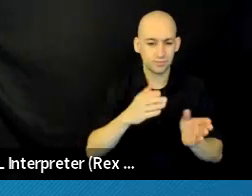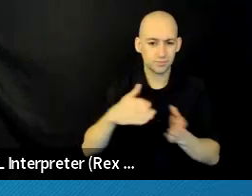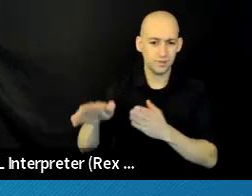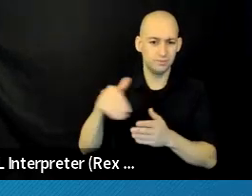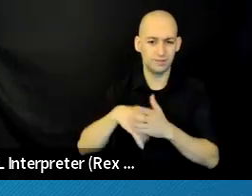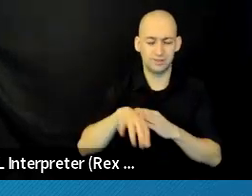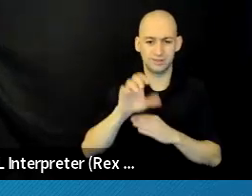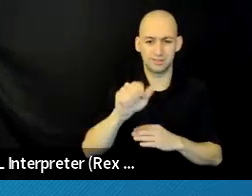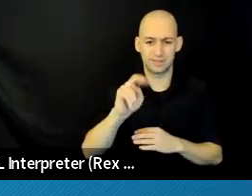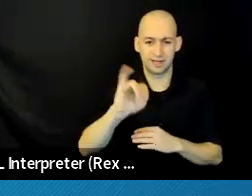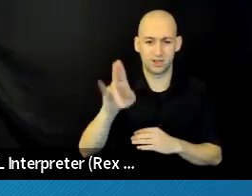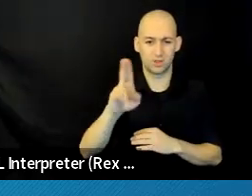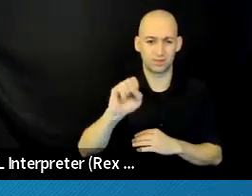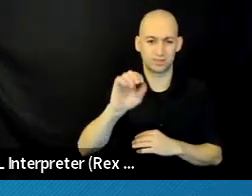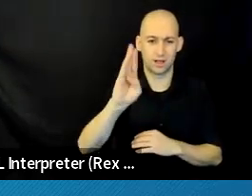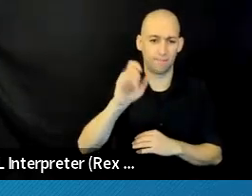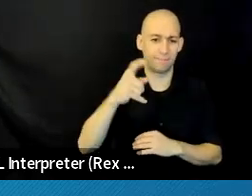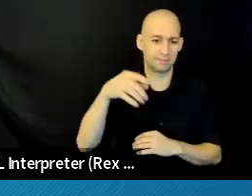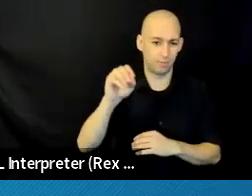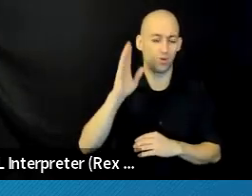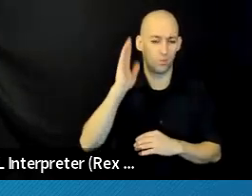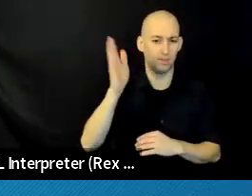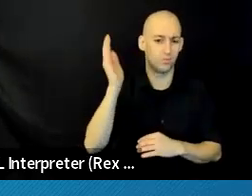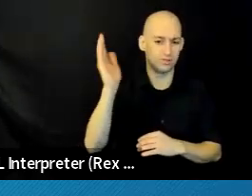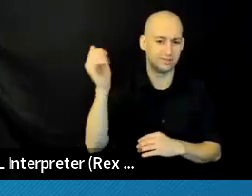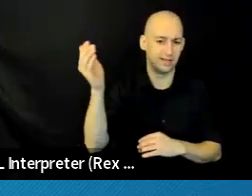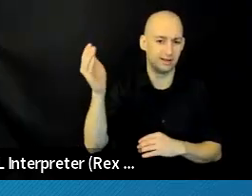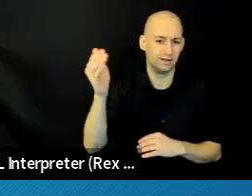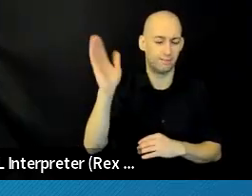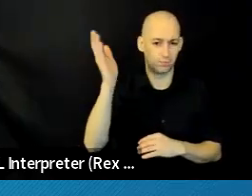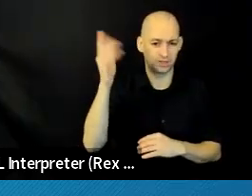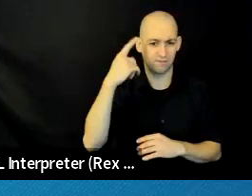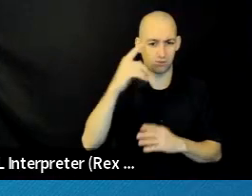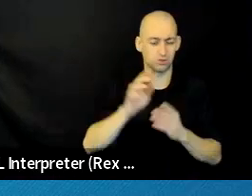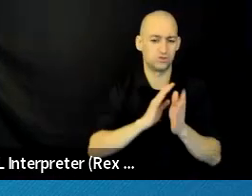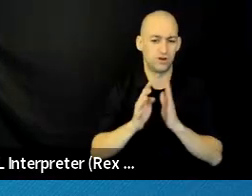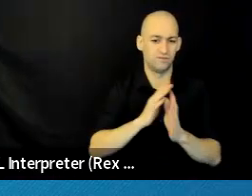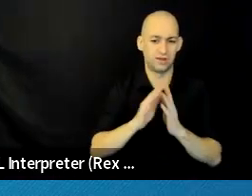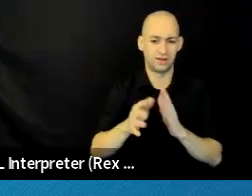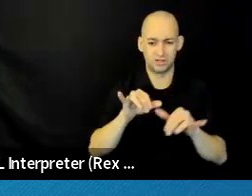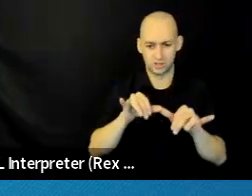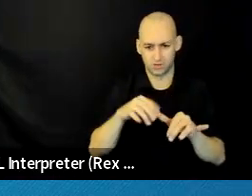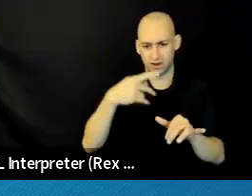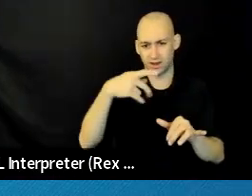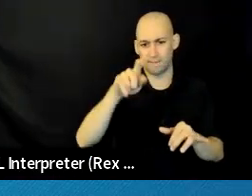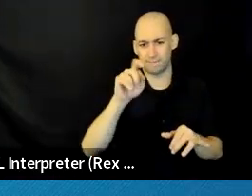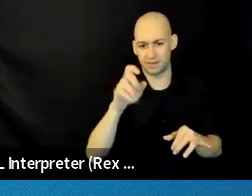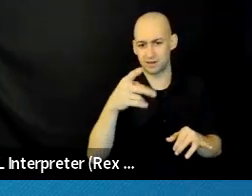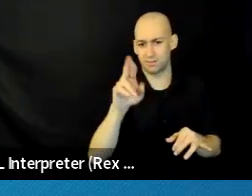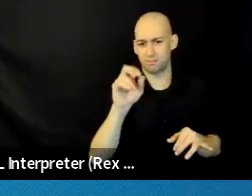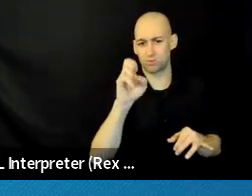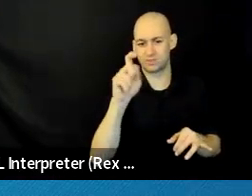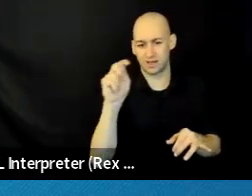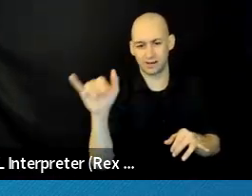Obispo County, will present for our traffic engineer, Pete Perzati. Pete Perzati is a